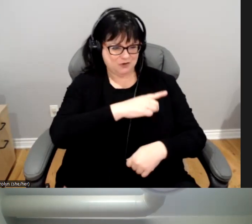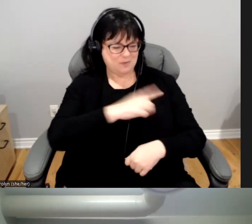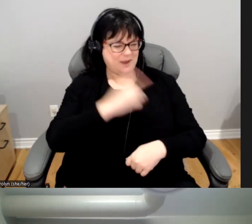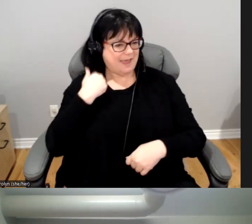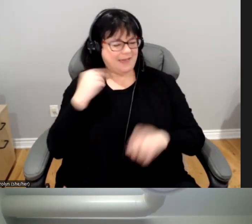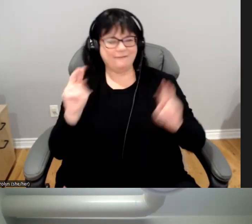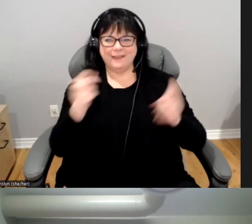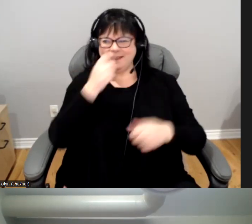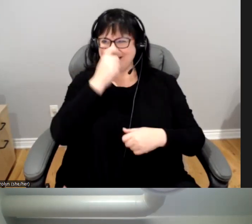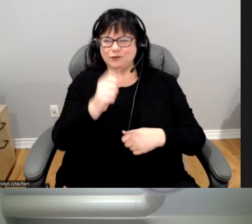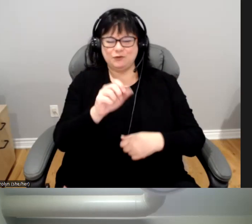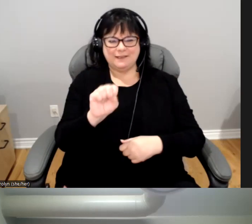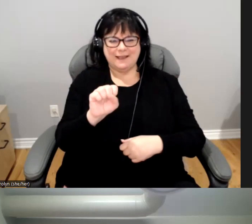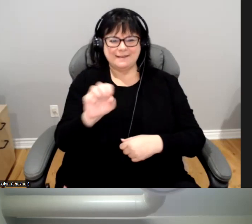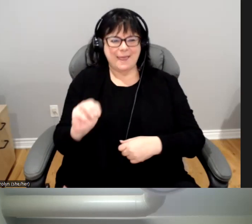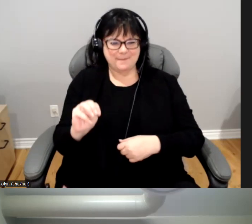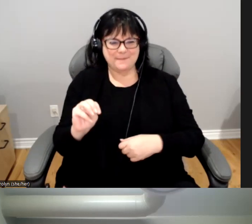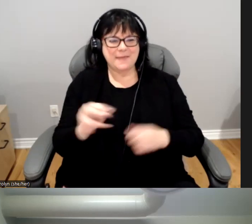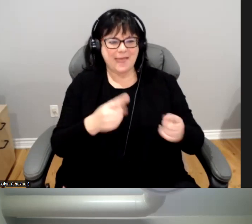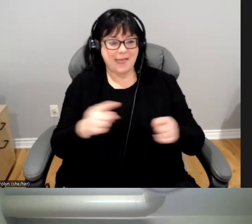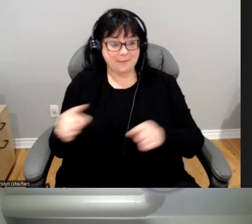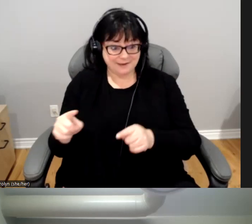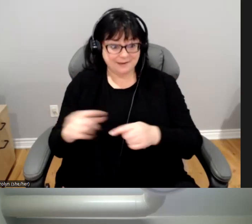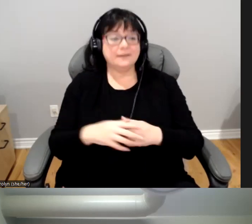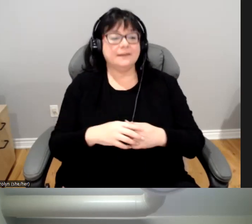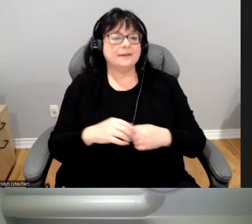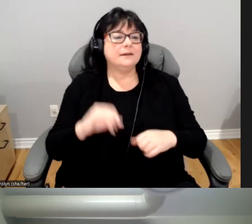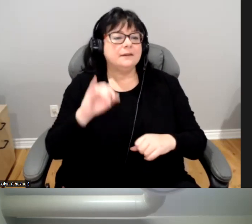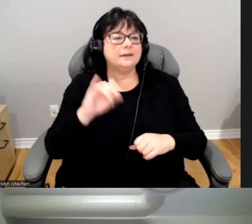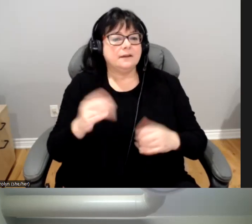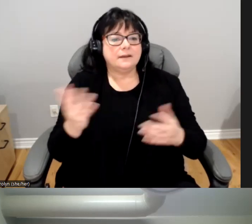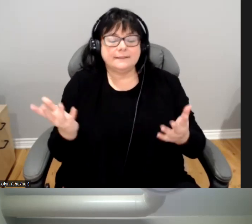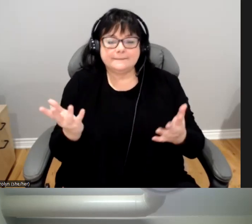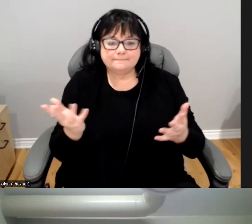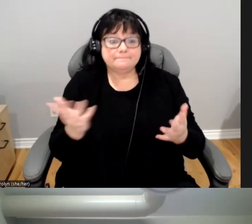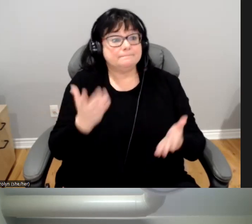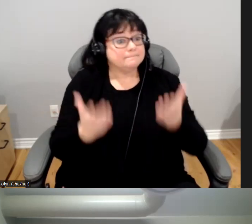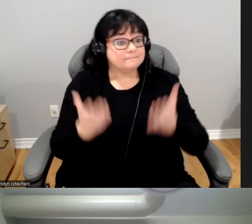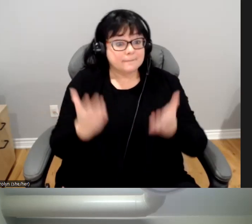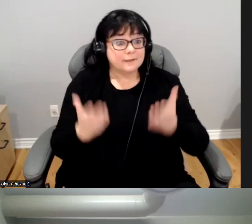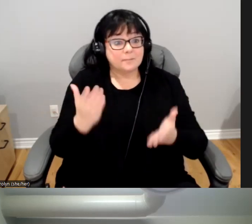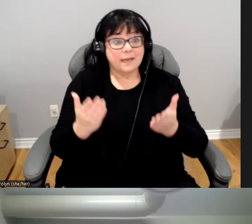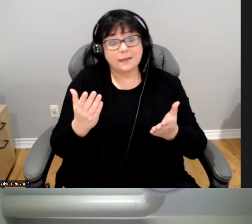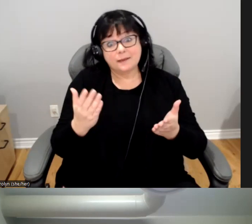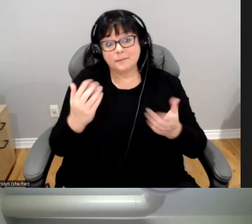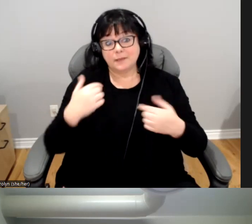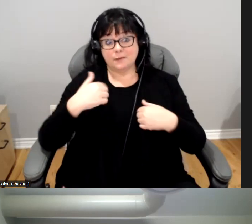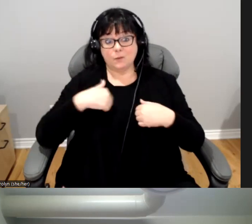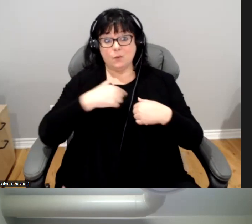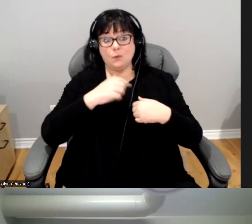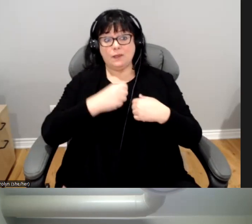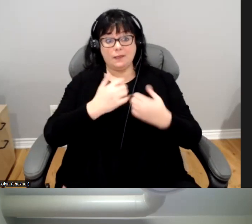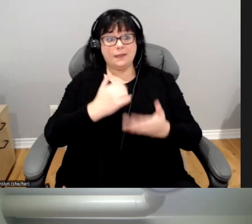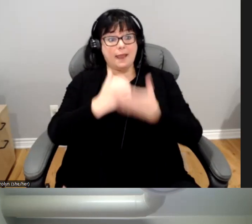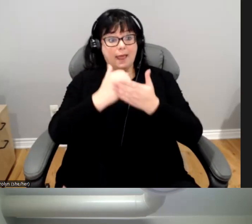So I hope, all I can hope, and maybe we can also help to advocate for you, because I think